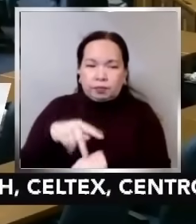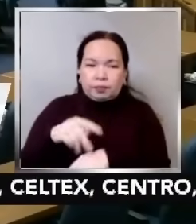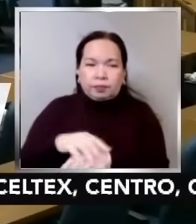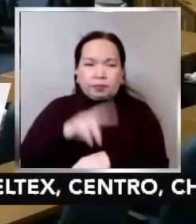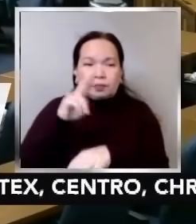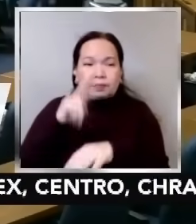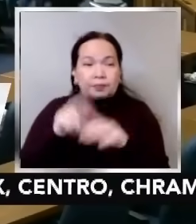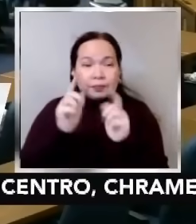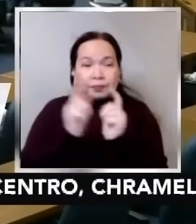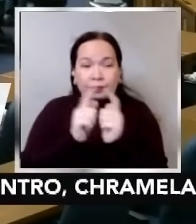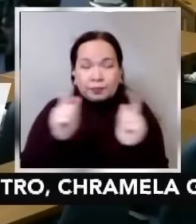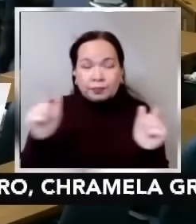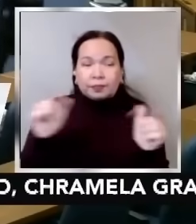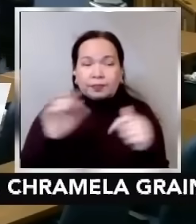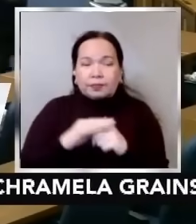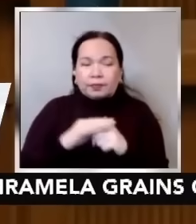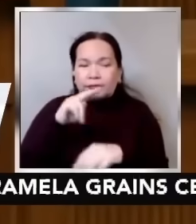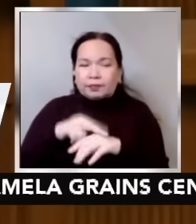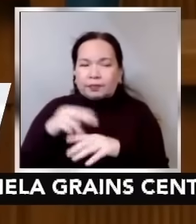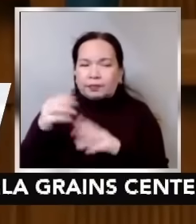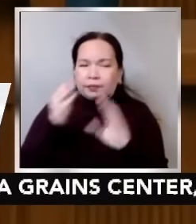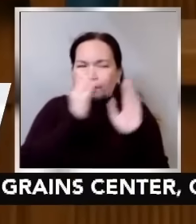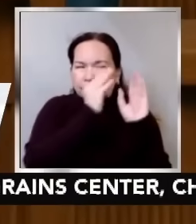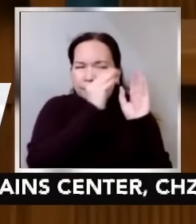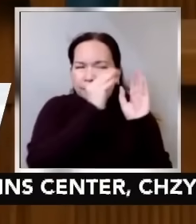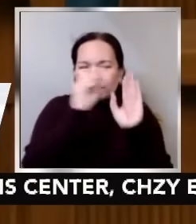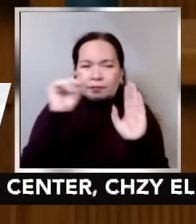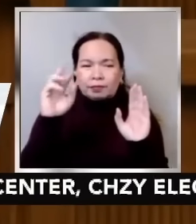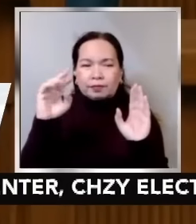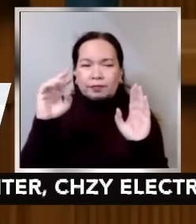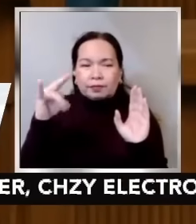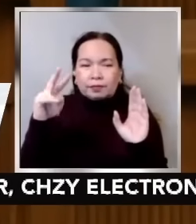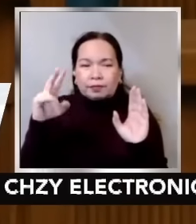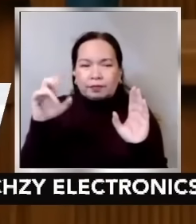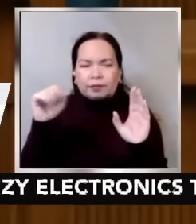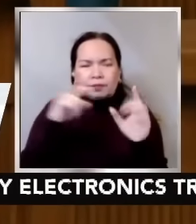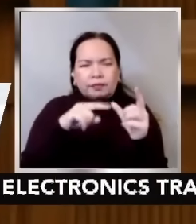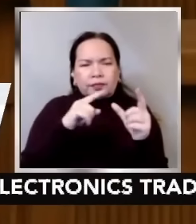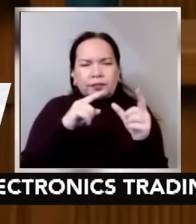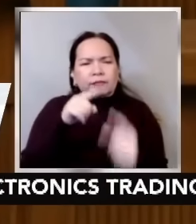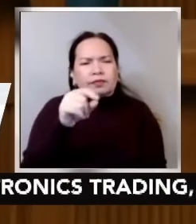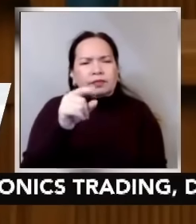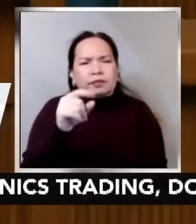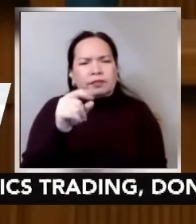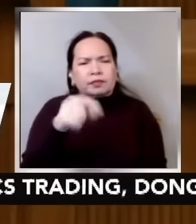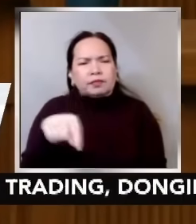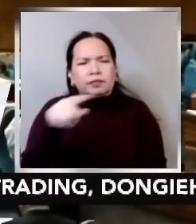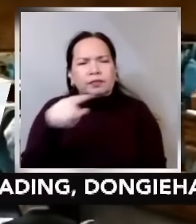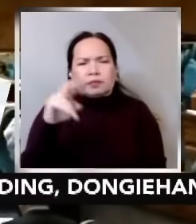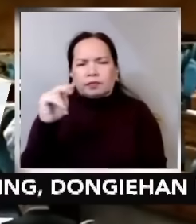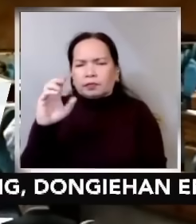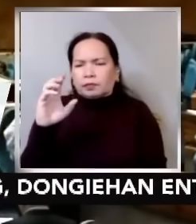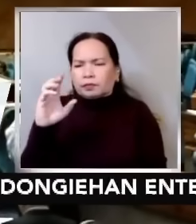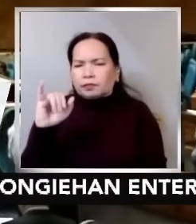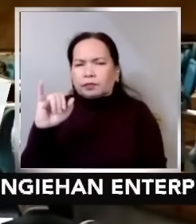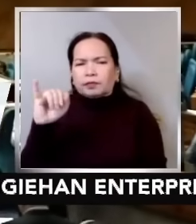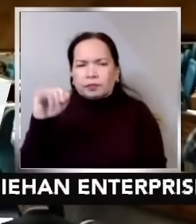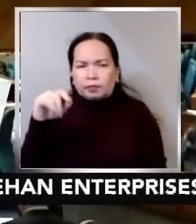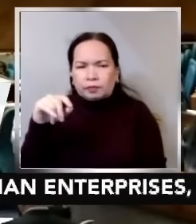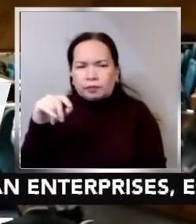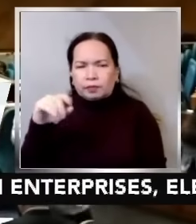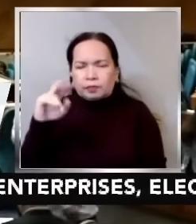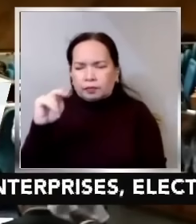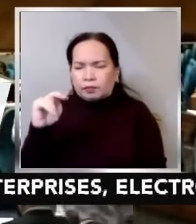National Archives. Pero bago yan, tinanong kung anong ginagawa ng National Historical Commission of the Philippines para hindi